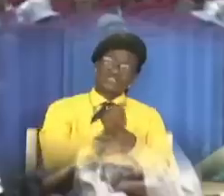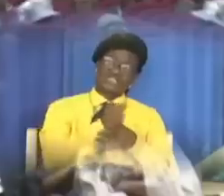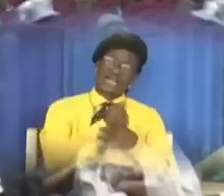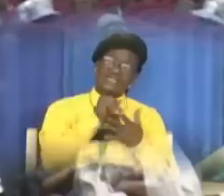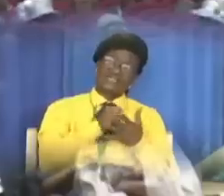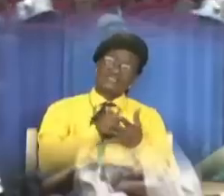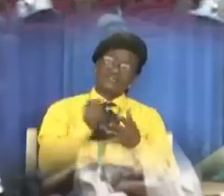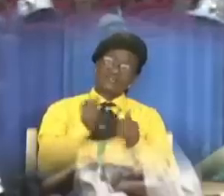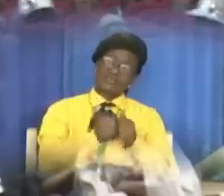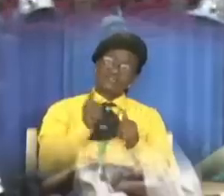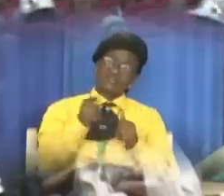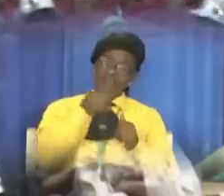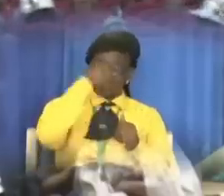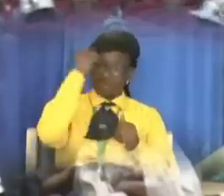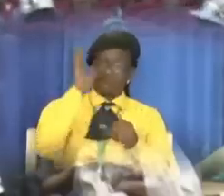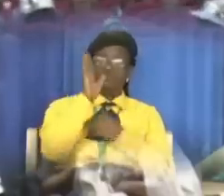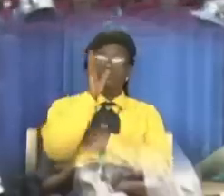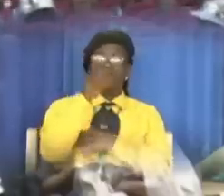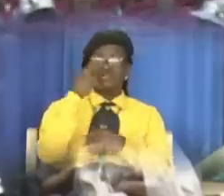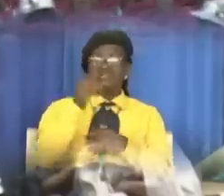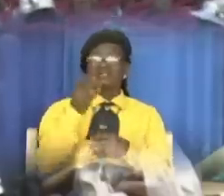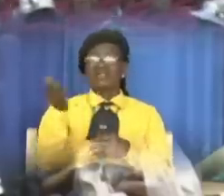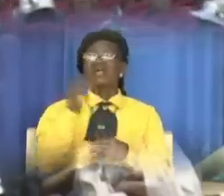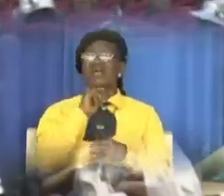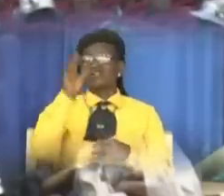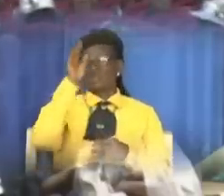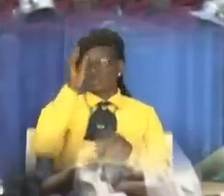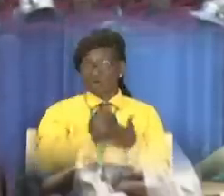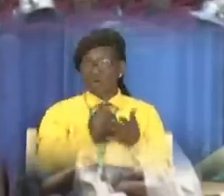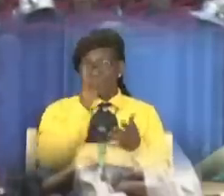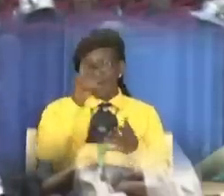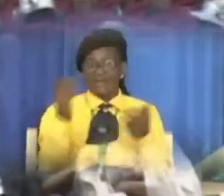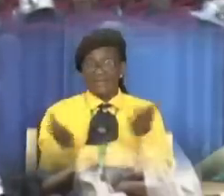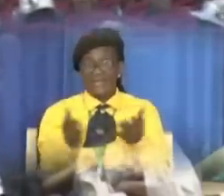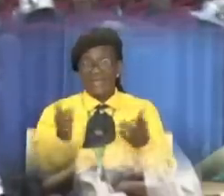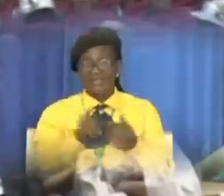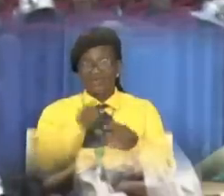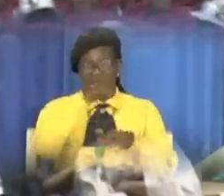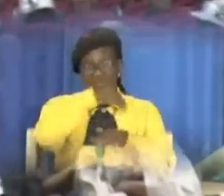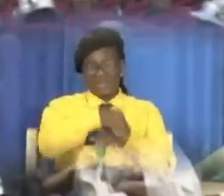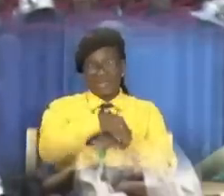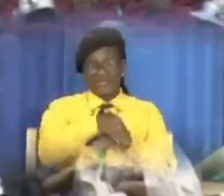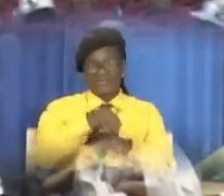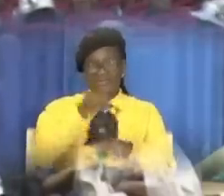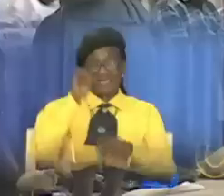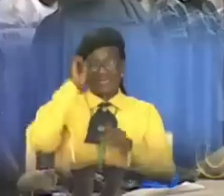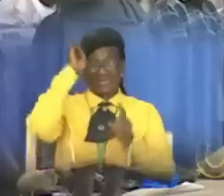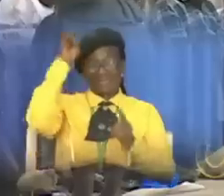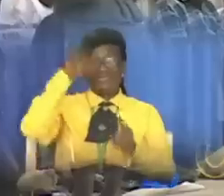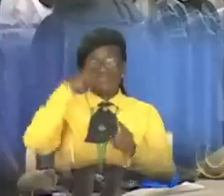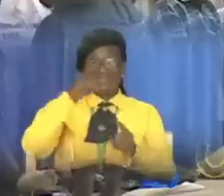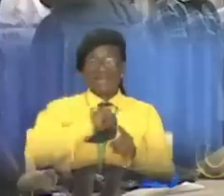Because God said, there's someone here tonight, he said, I'm going to robe you in light.